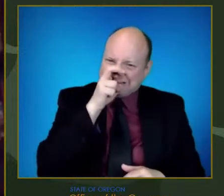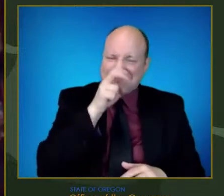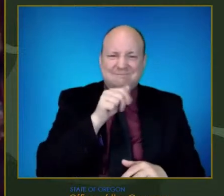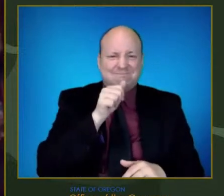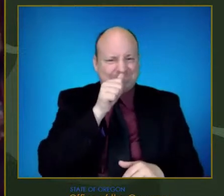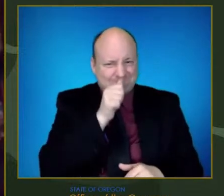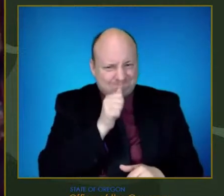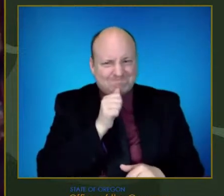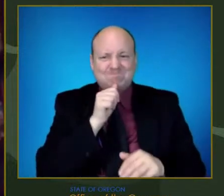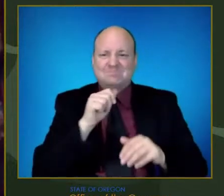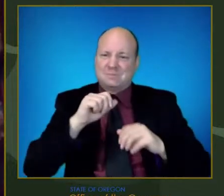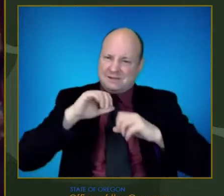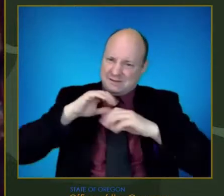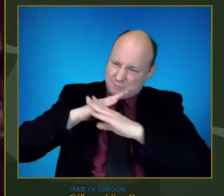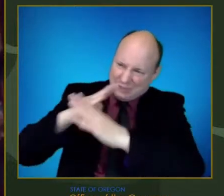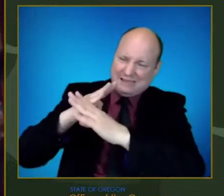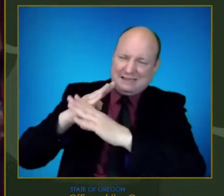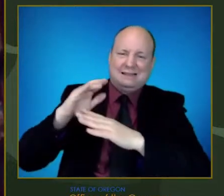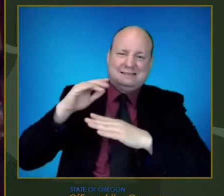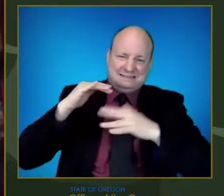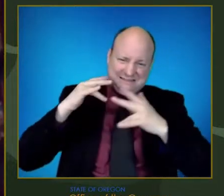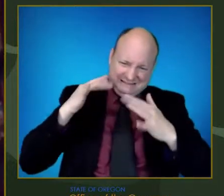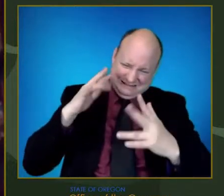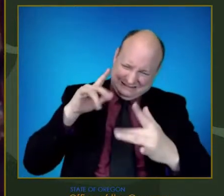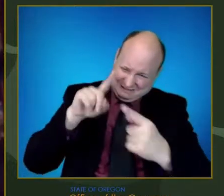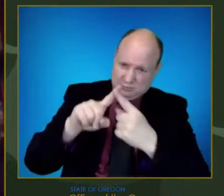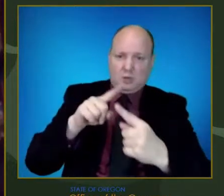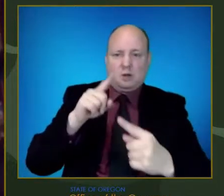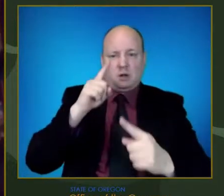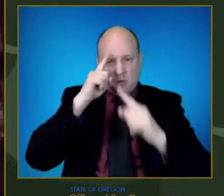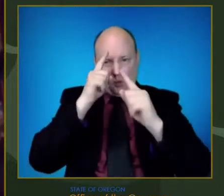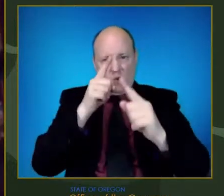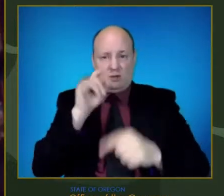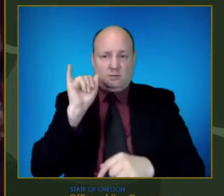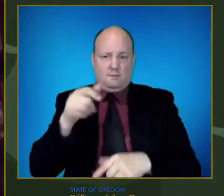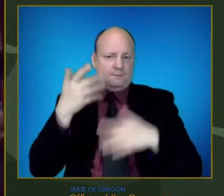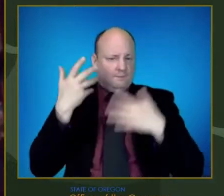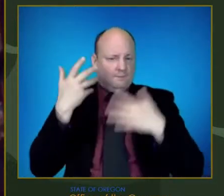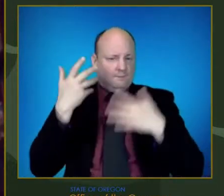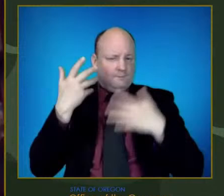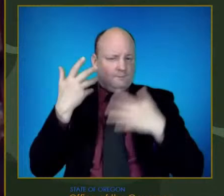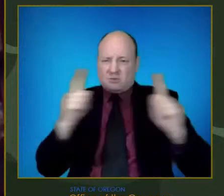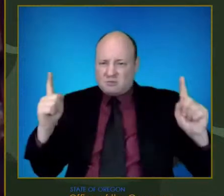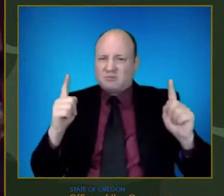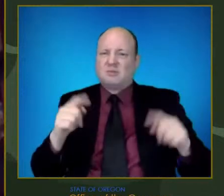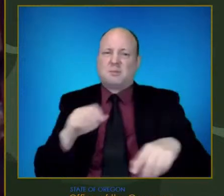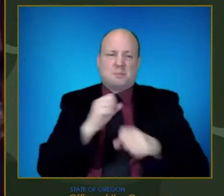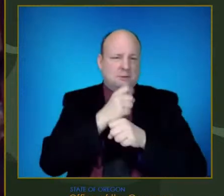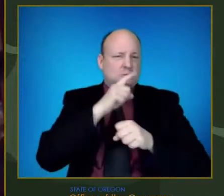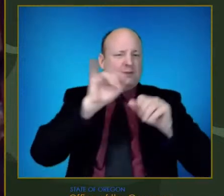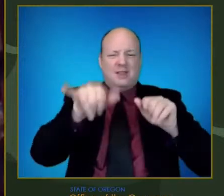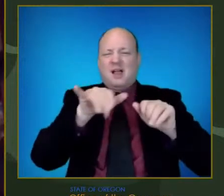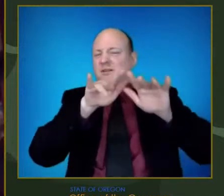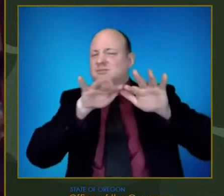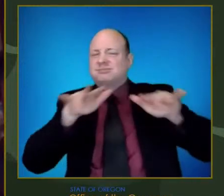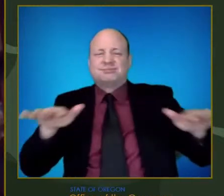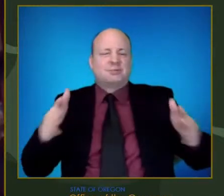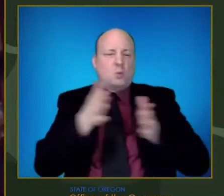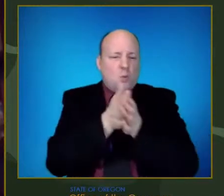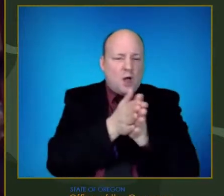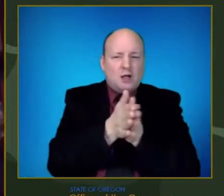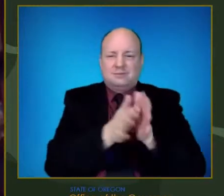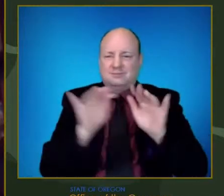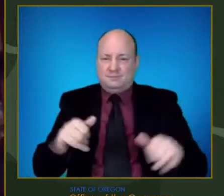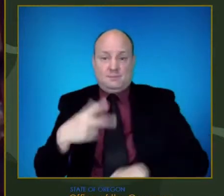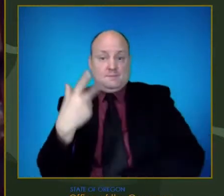by continuing to wear our masks, gather more safely, and keep our distance. And of course, getting vaccinated as soon as you're